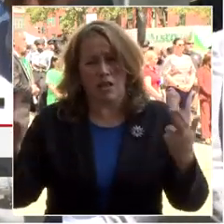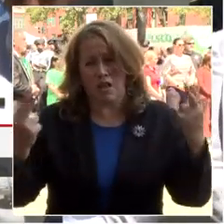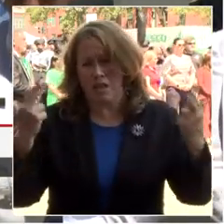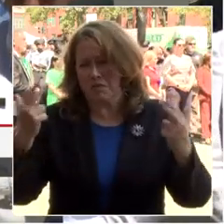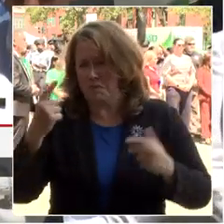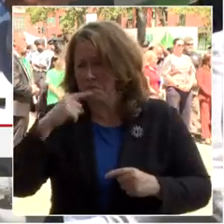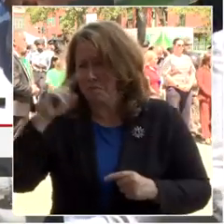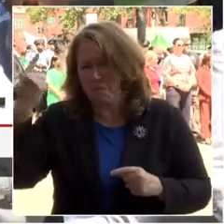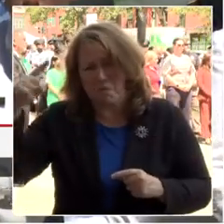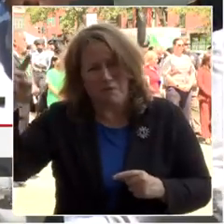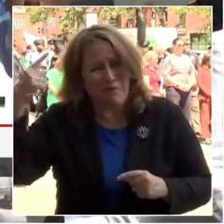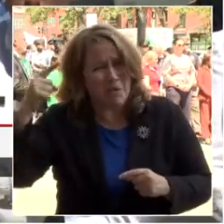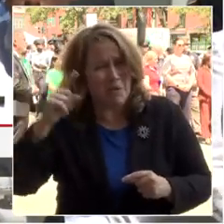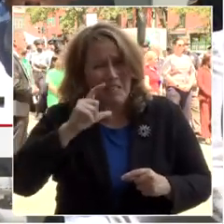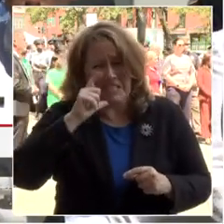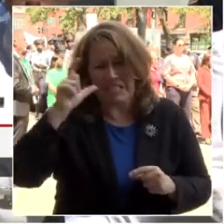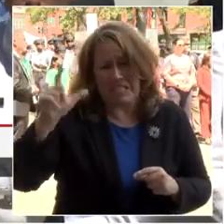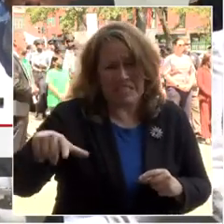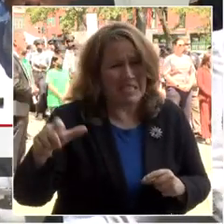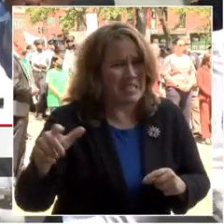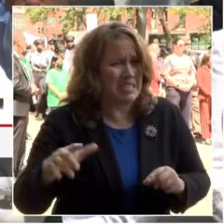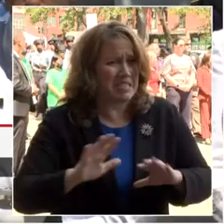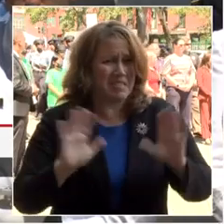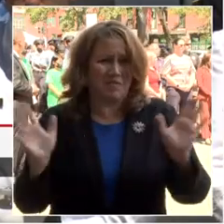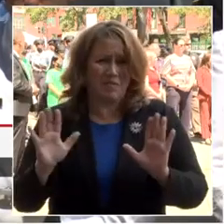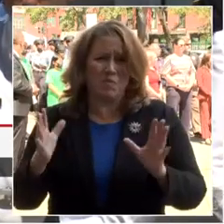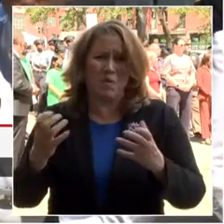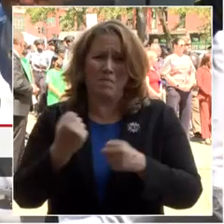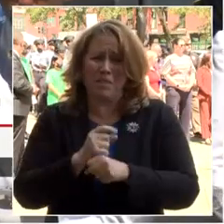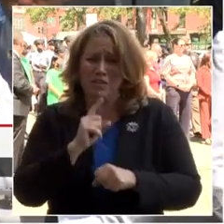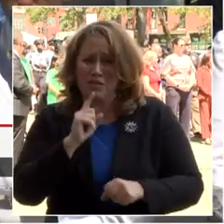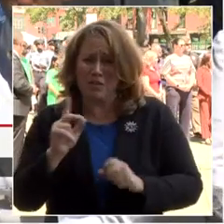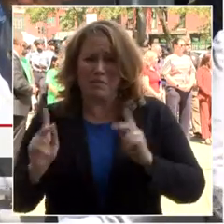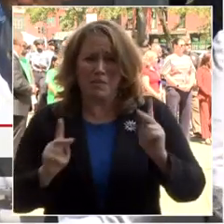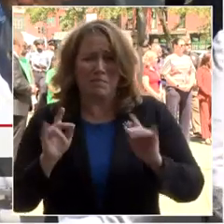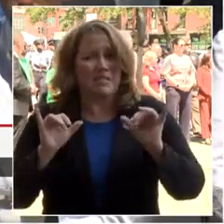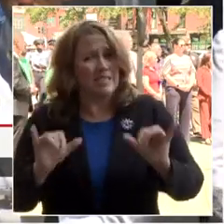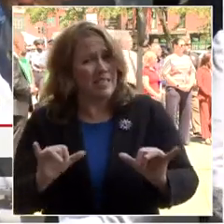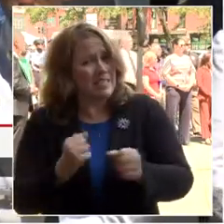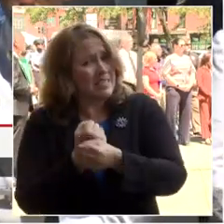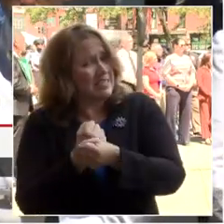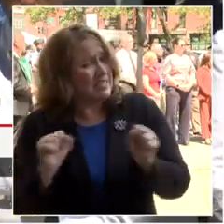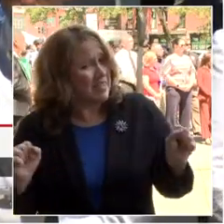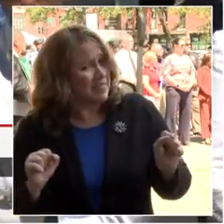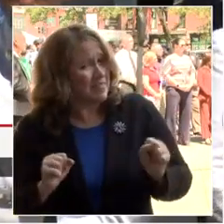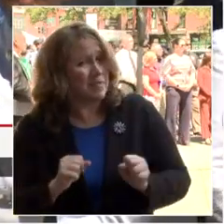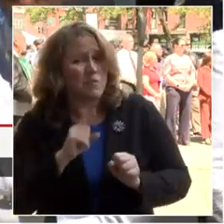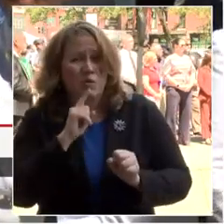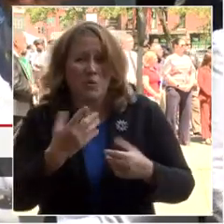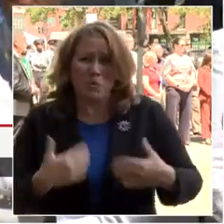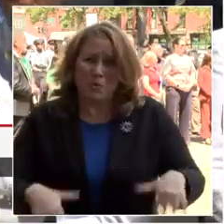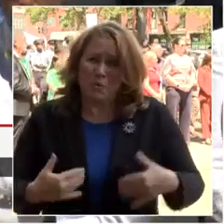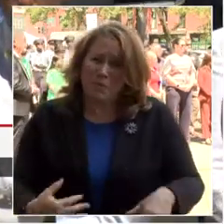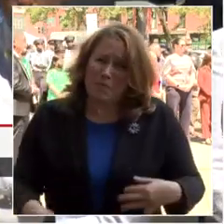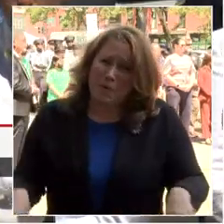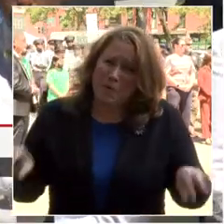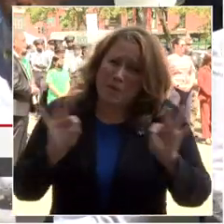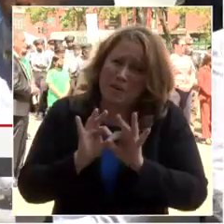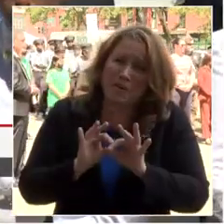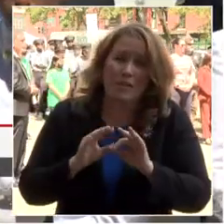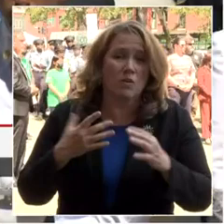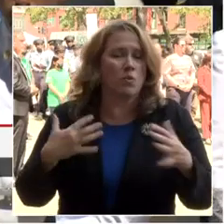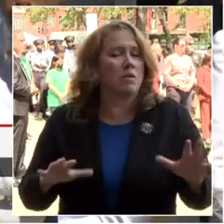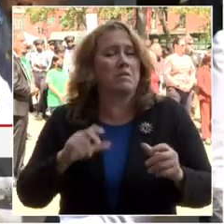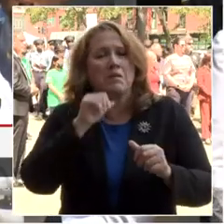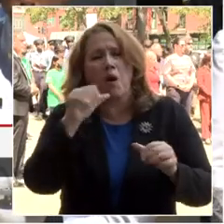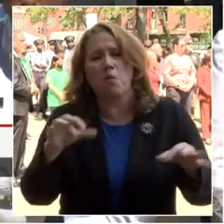want people to have a good weekend, to stay safe, and most importantly, to stay out of trouble. And so I